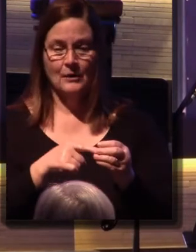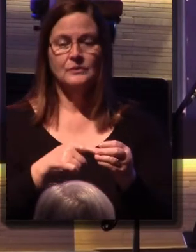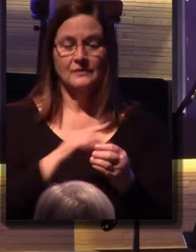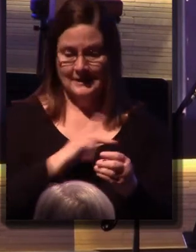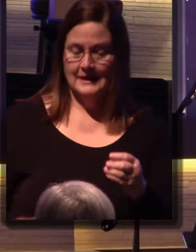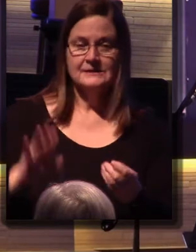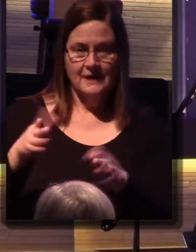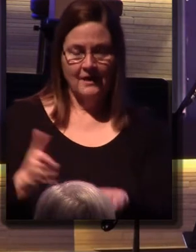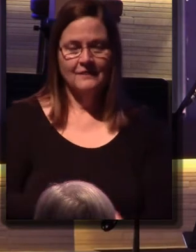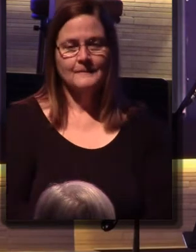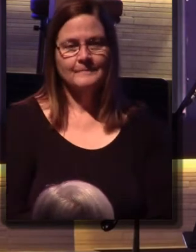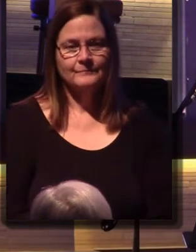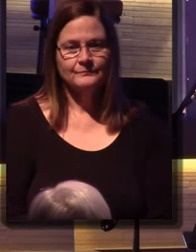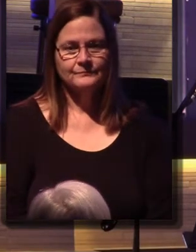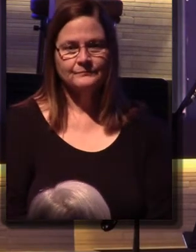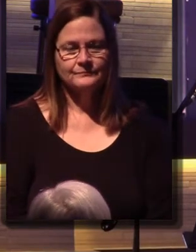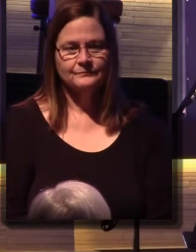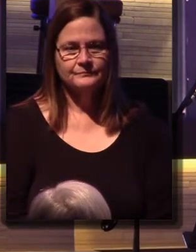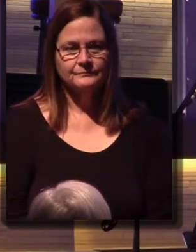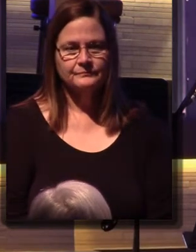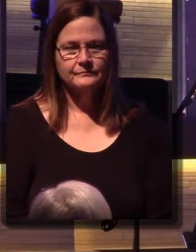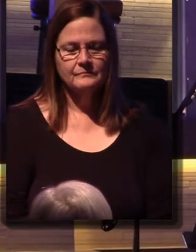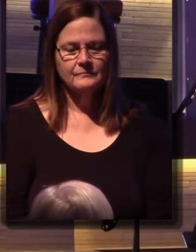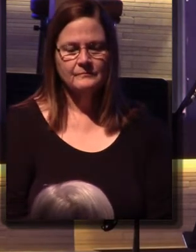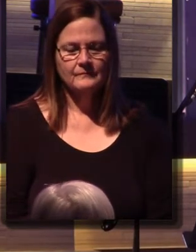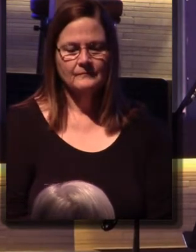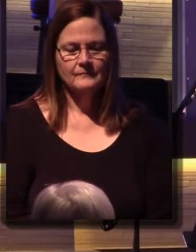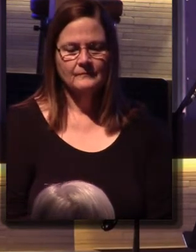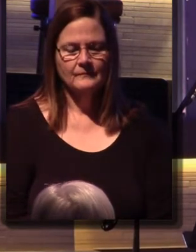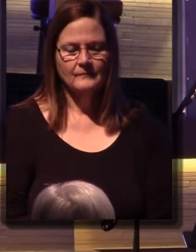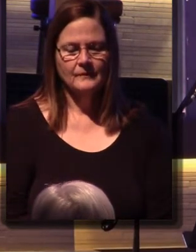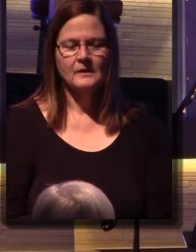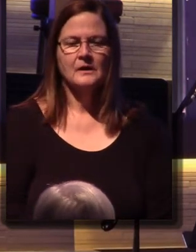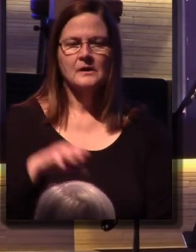death thinks about their death. It's a striking picture. It says,